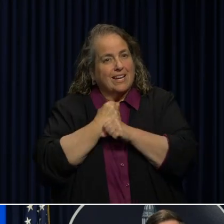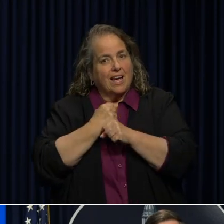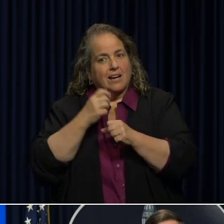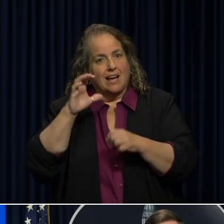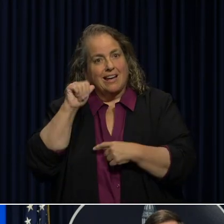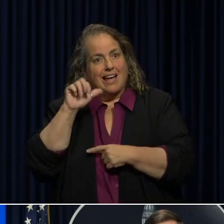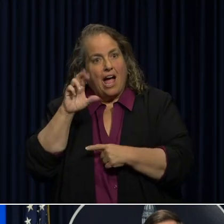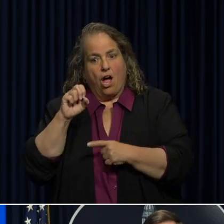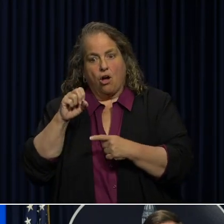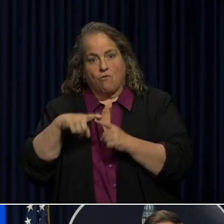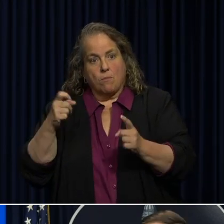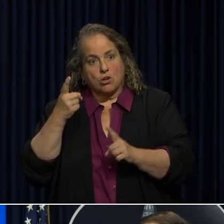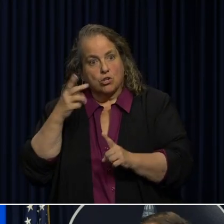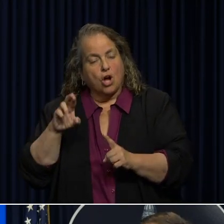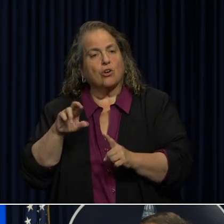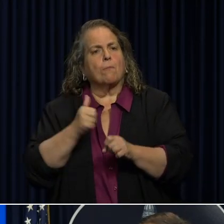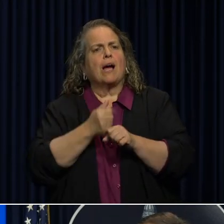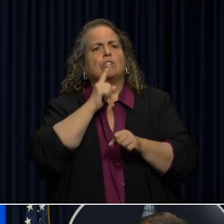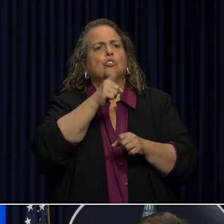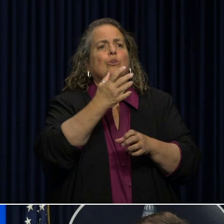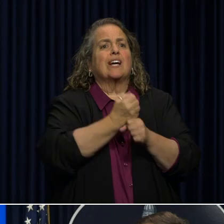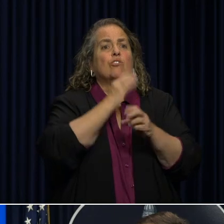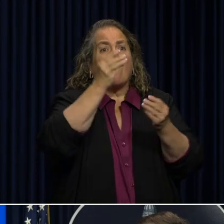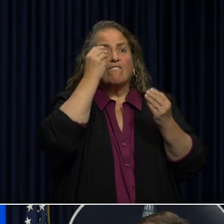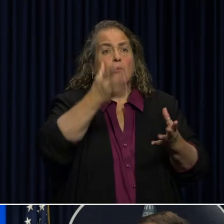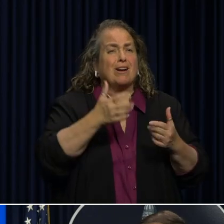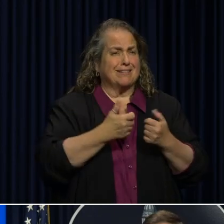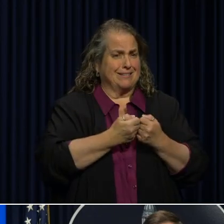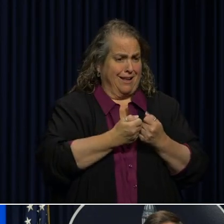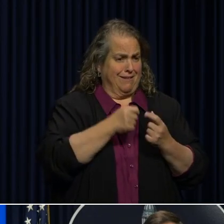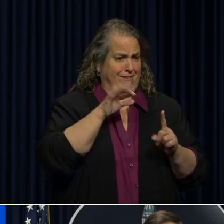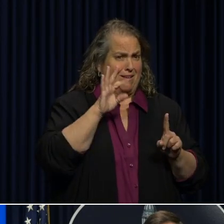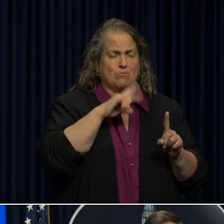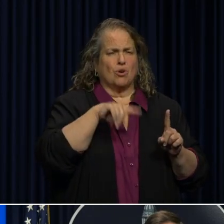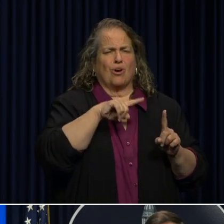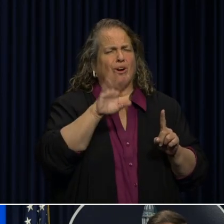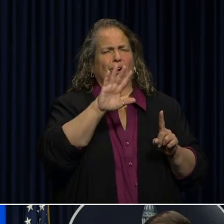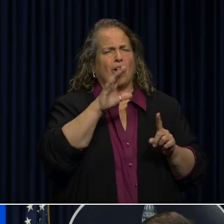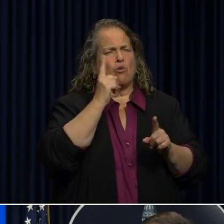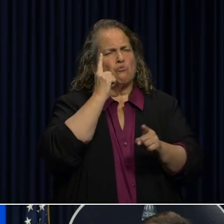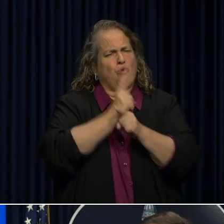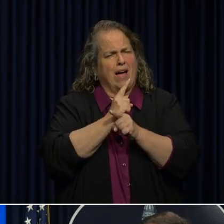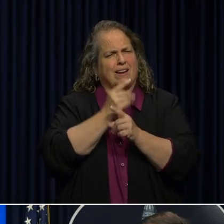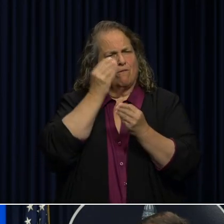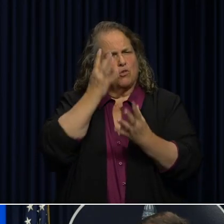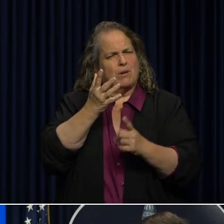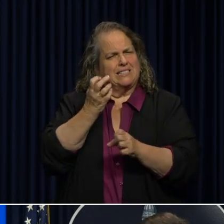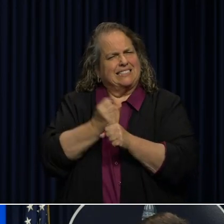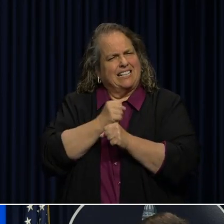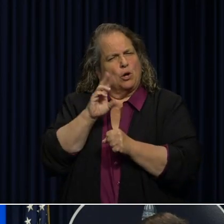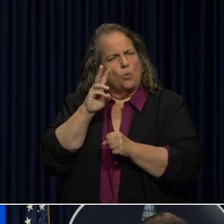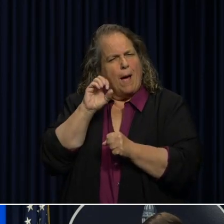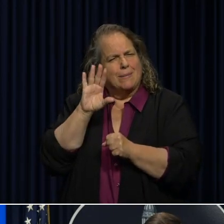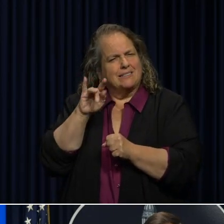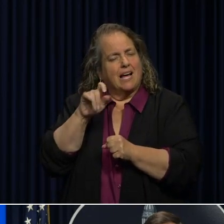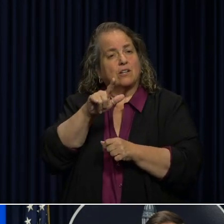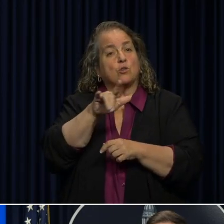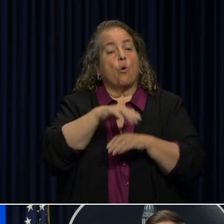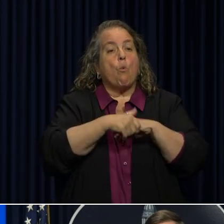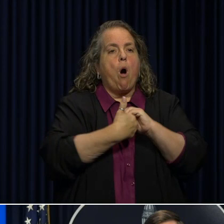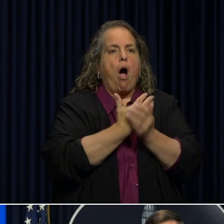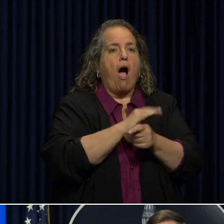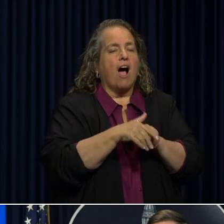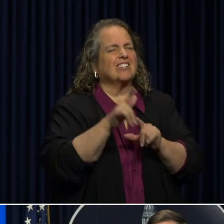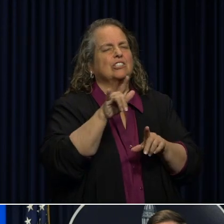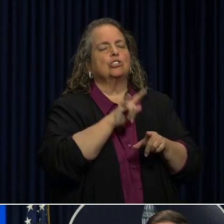news from real sources. Wash your hands, don't cheat, disinfect surfaces, apply for